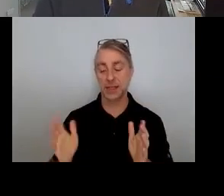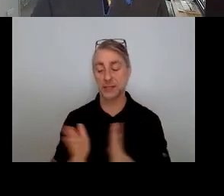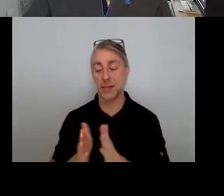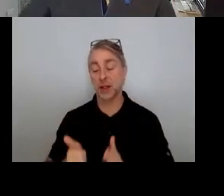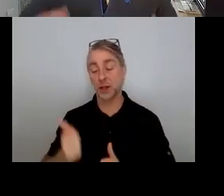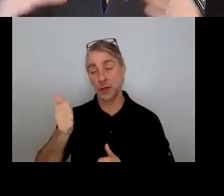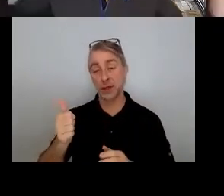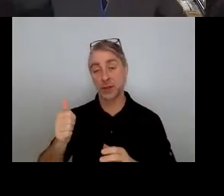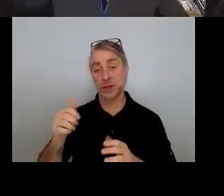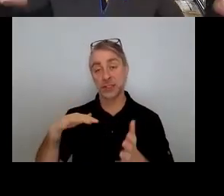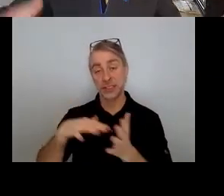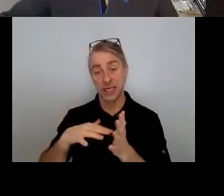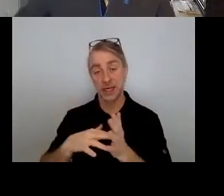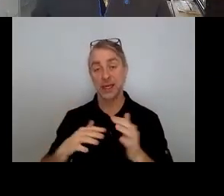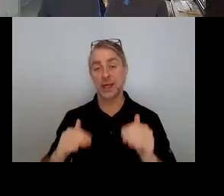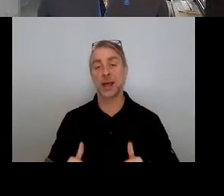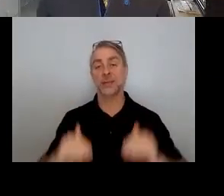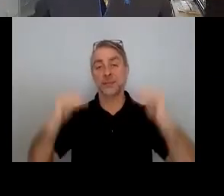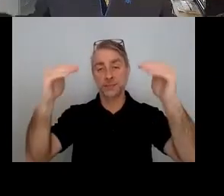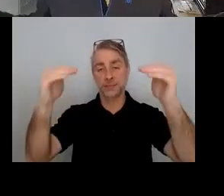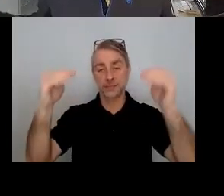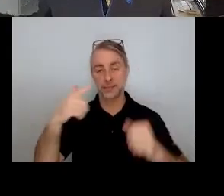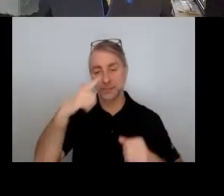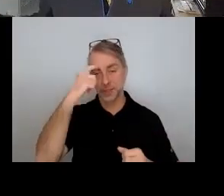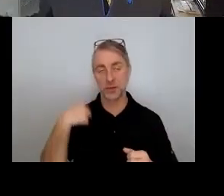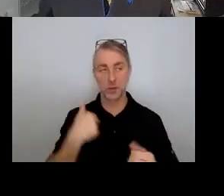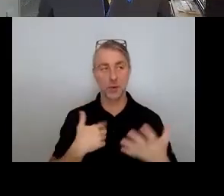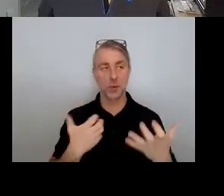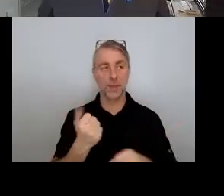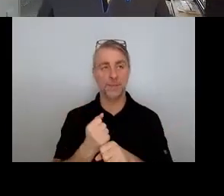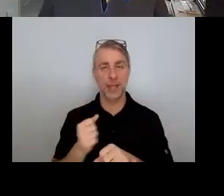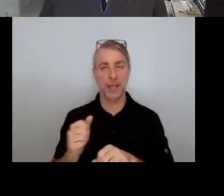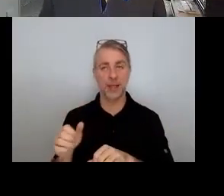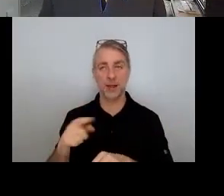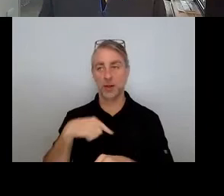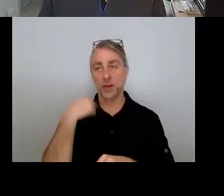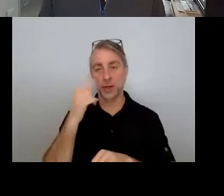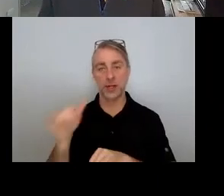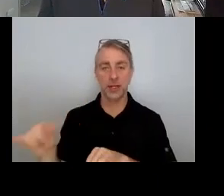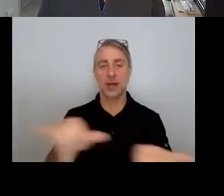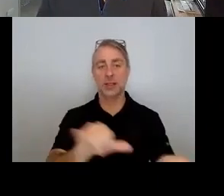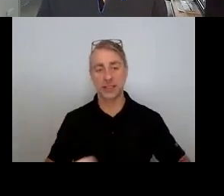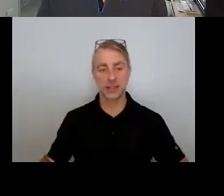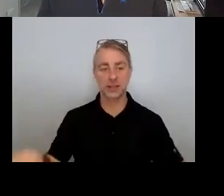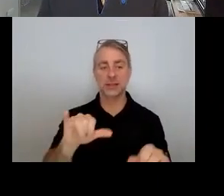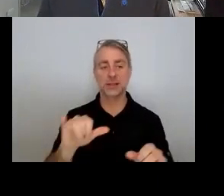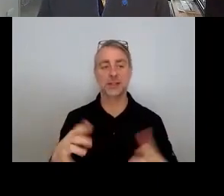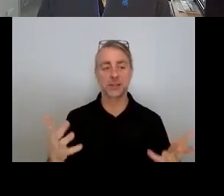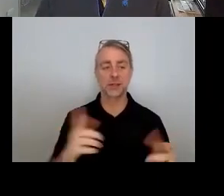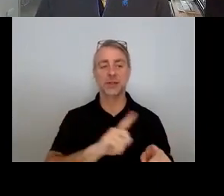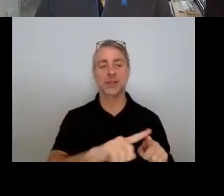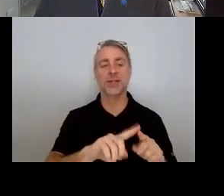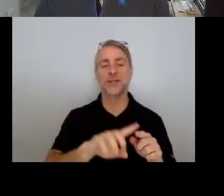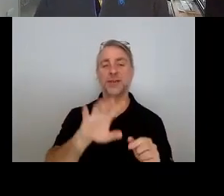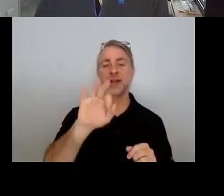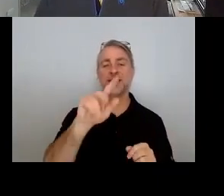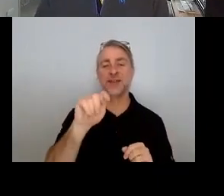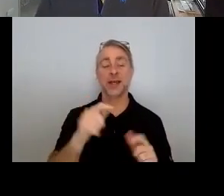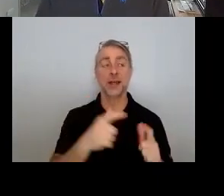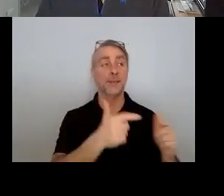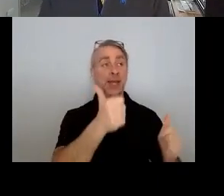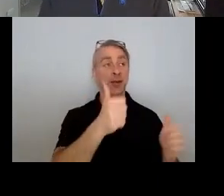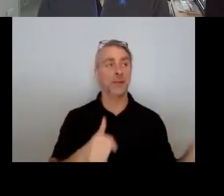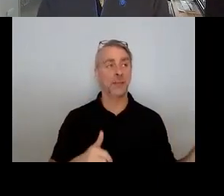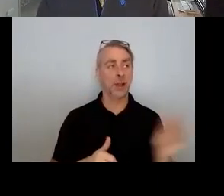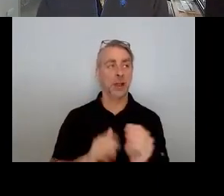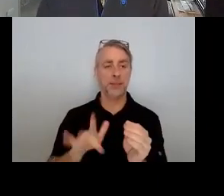upweighted a little bit, right? Because we're adding that constant. And so it kind of pulls all of these effects into the center a bit as